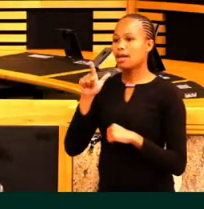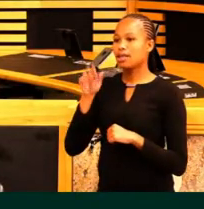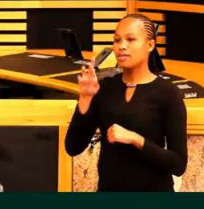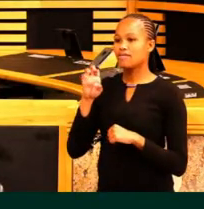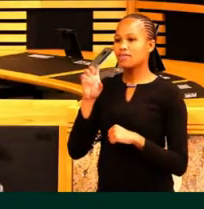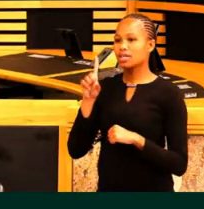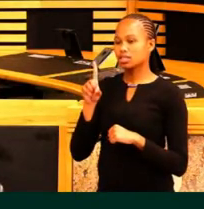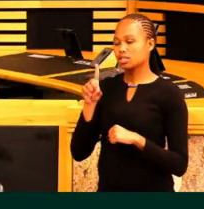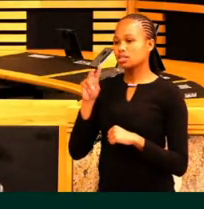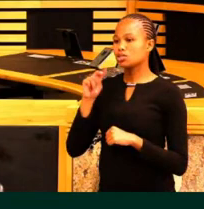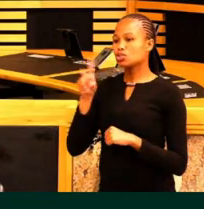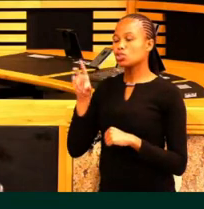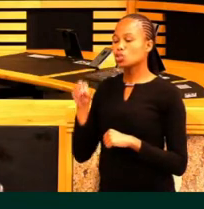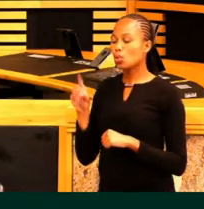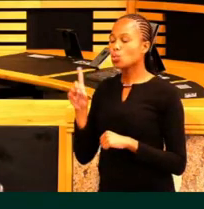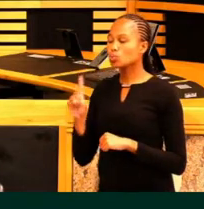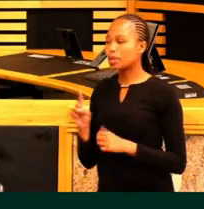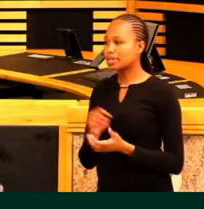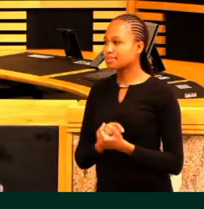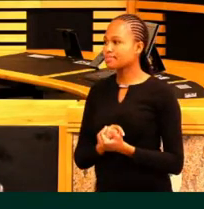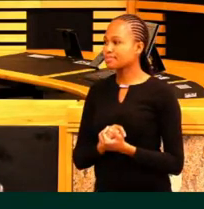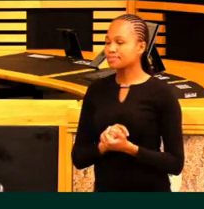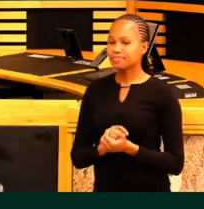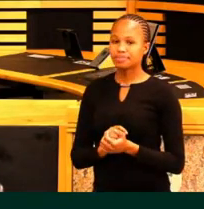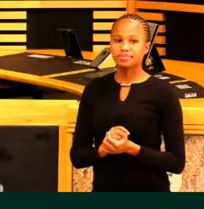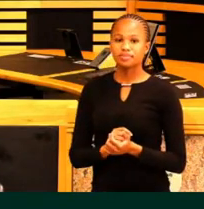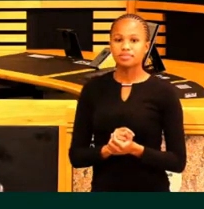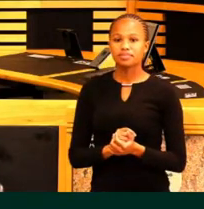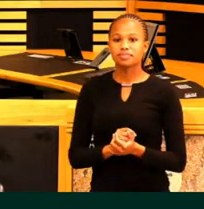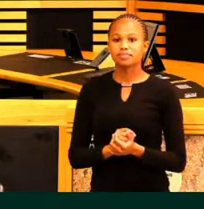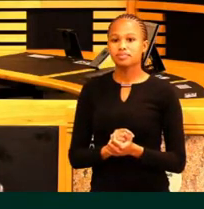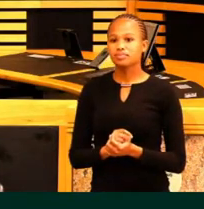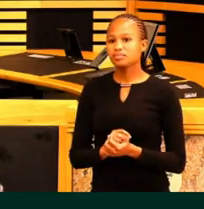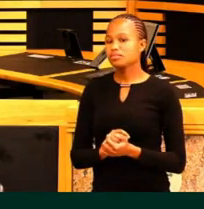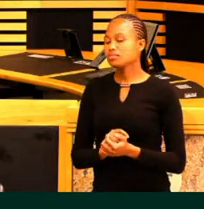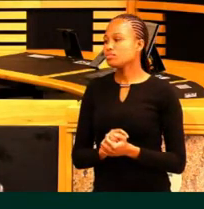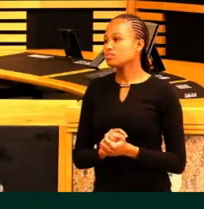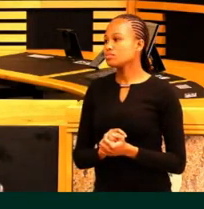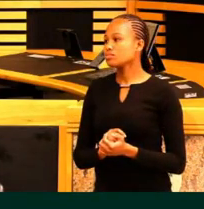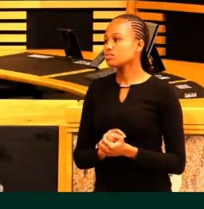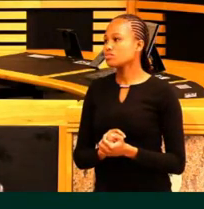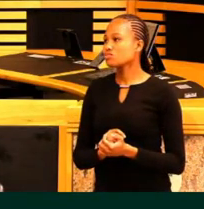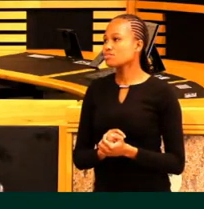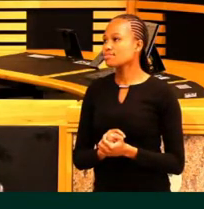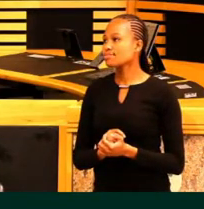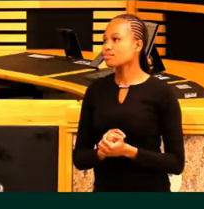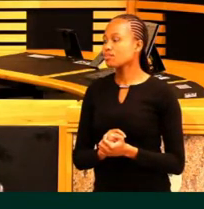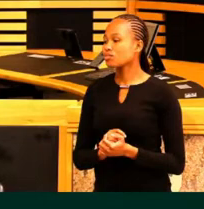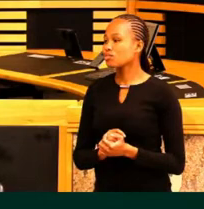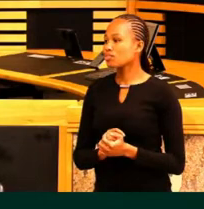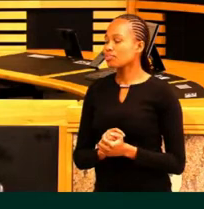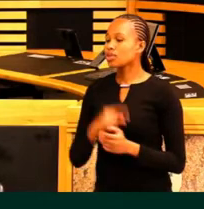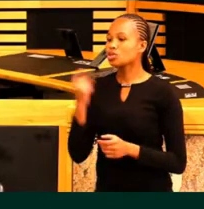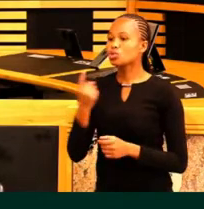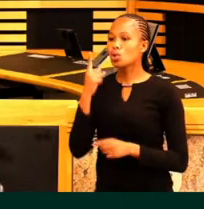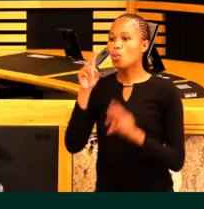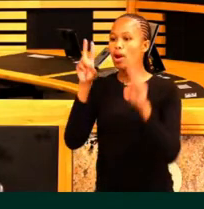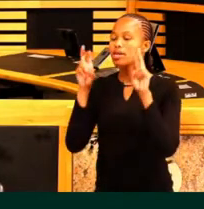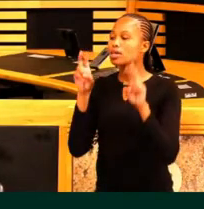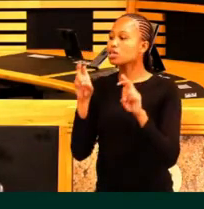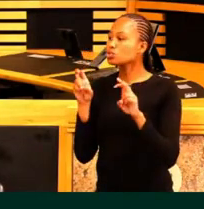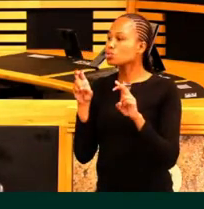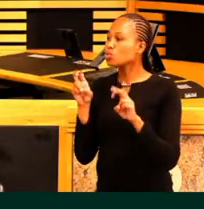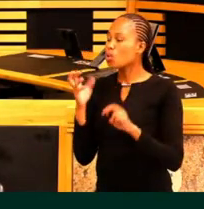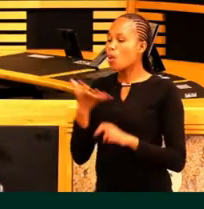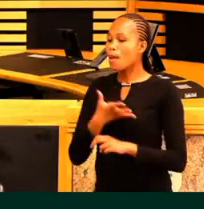is that uh it is the only one issue that is the mother